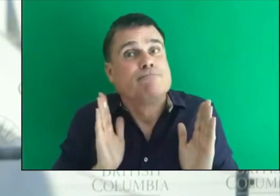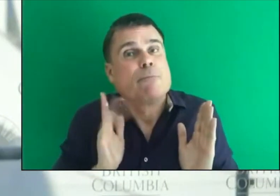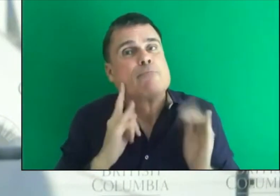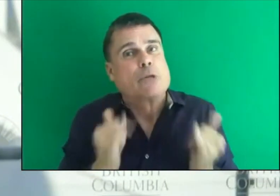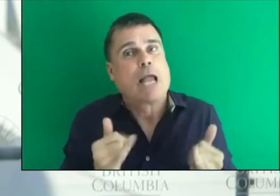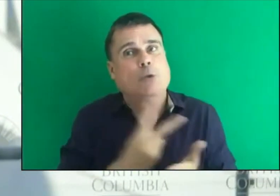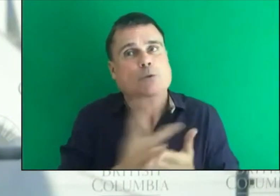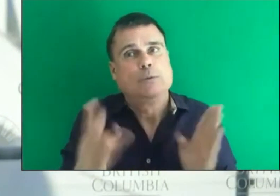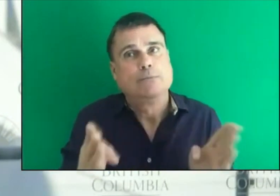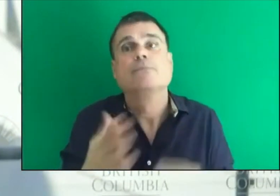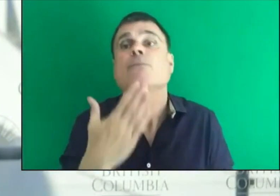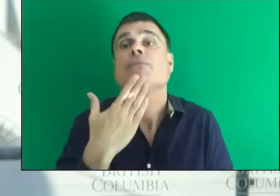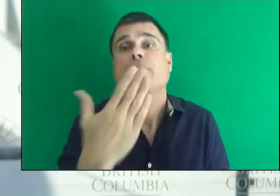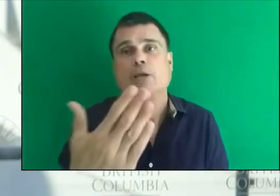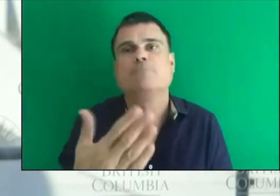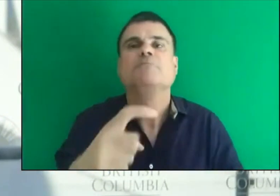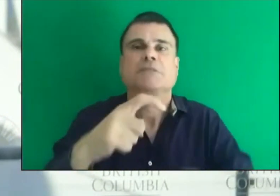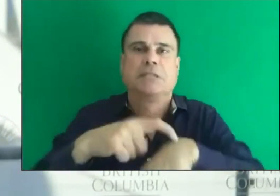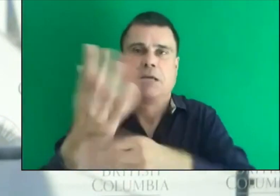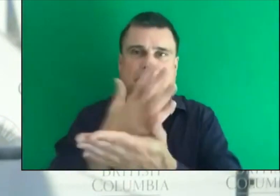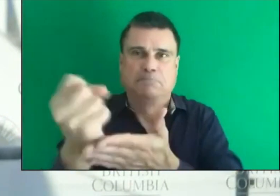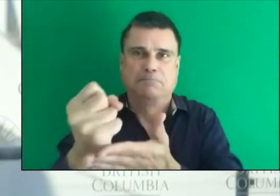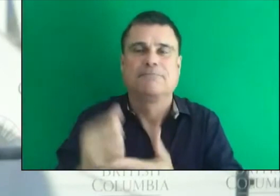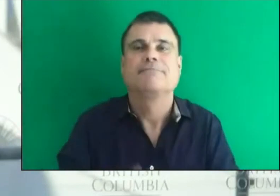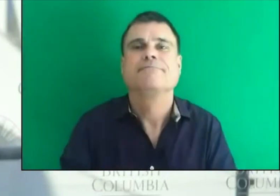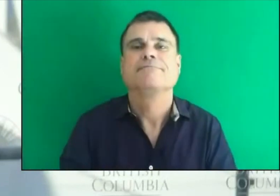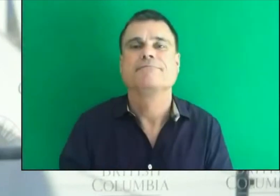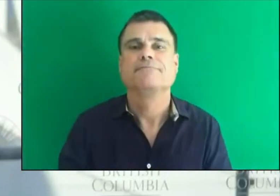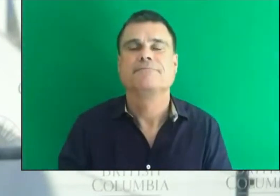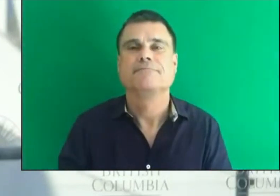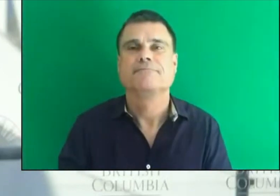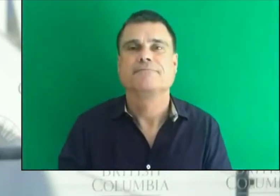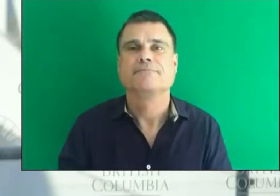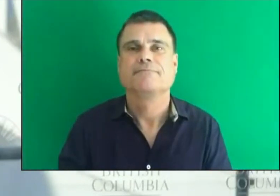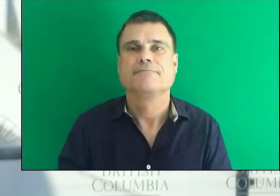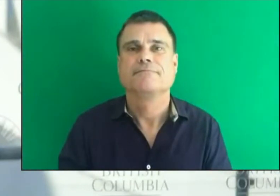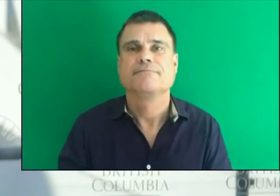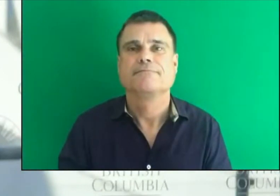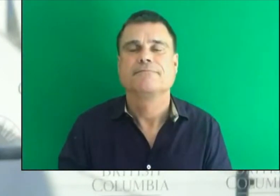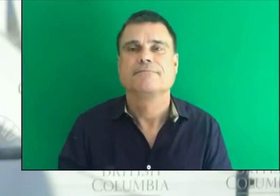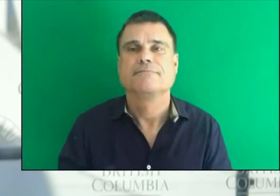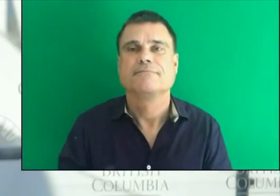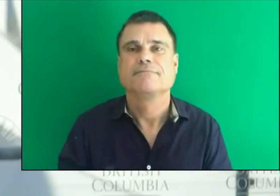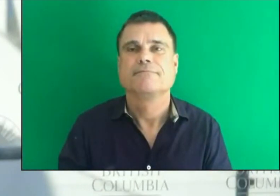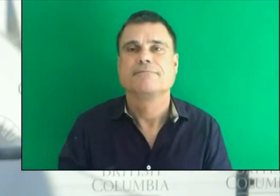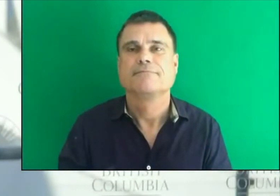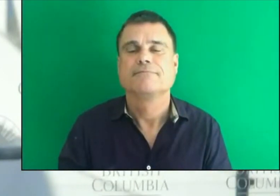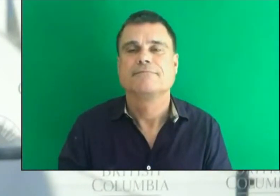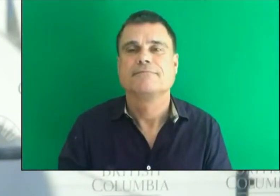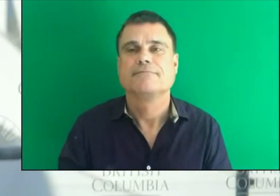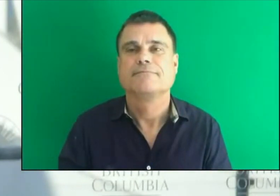days. And for some facilities, this risk period, they may choose to stay closed.